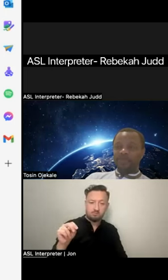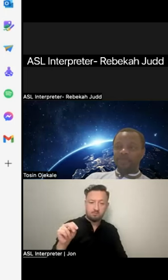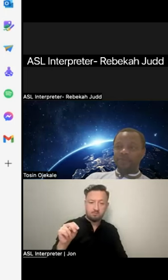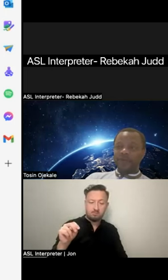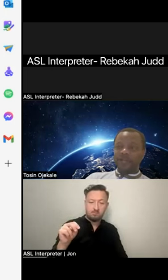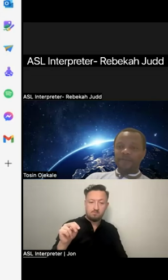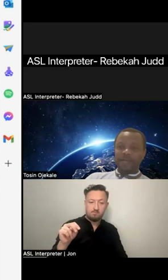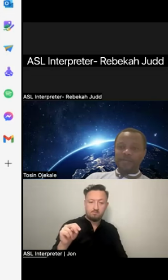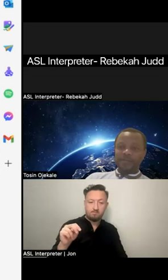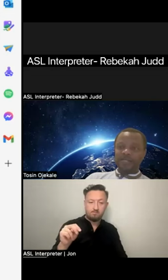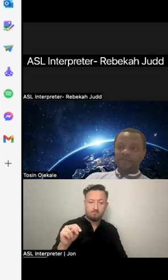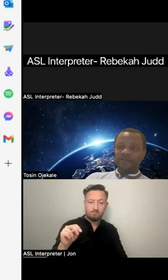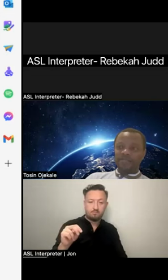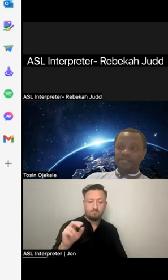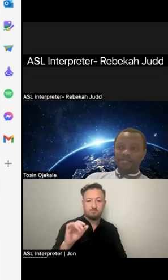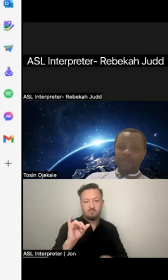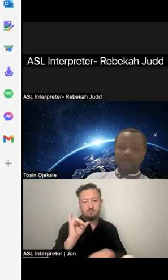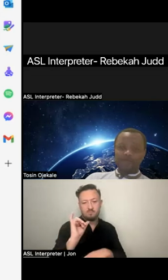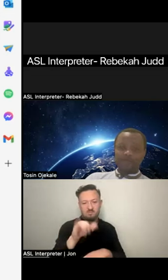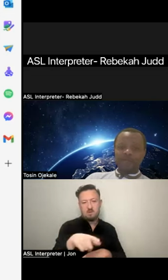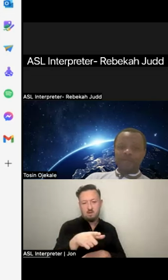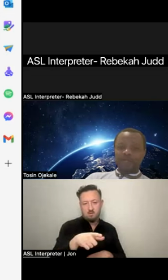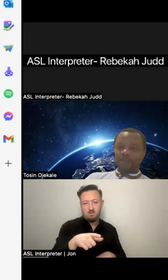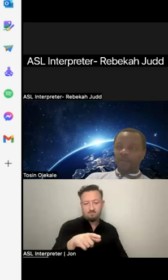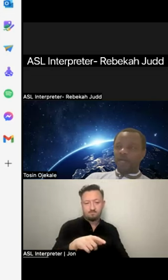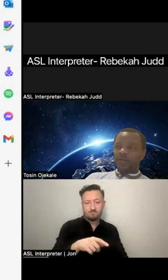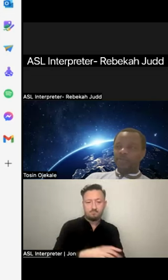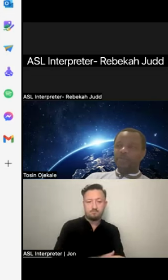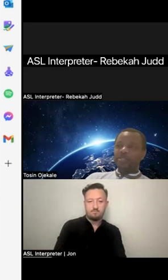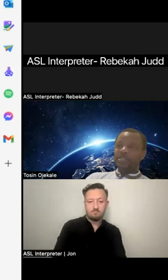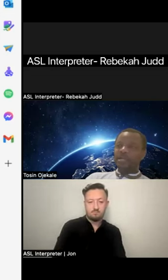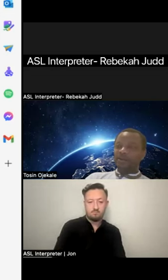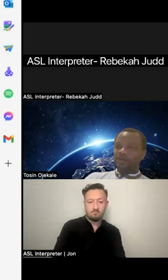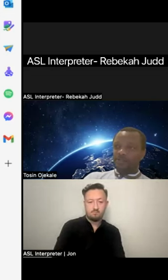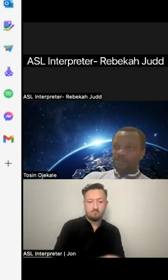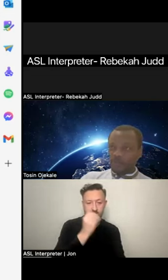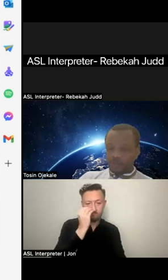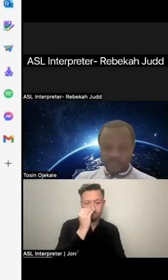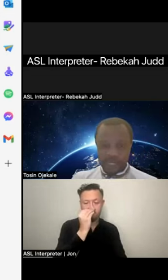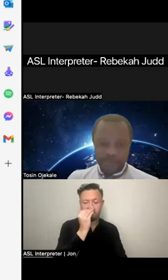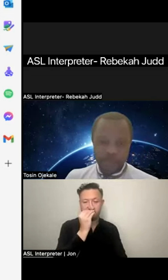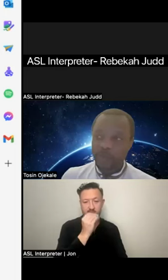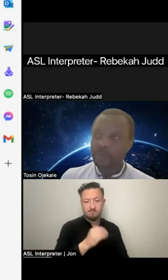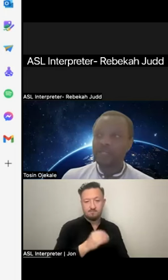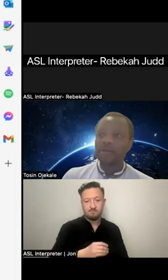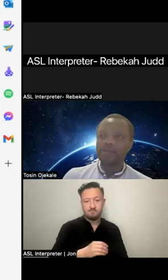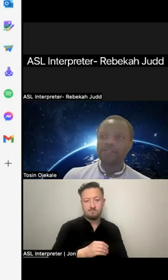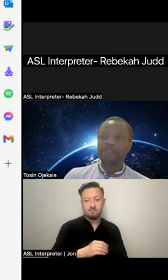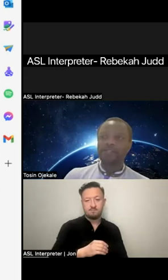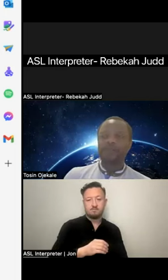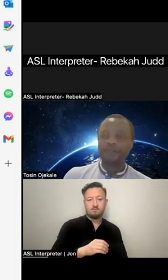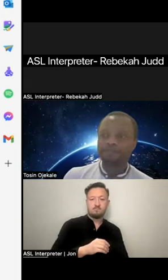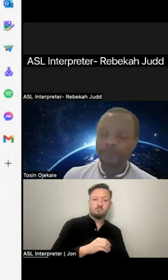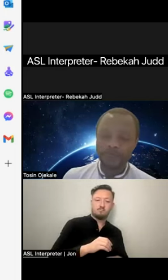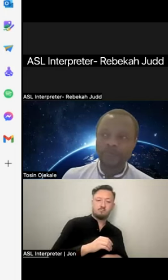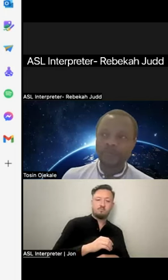to fight the fire? So that's what this is about. So, and the responses are on spot, they are spot on.